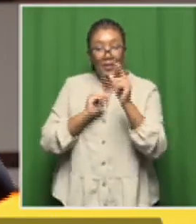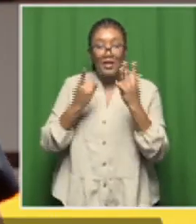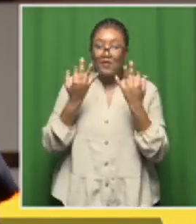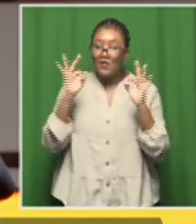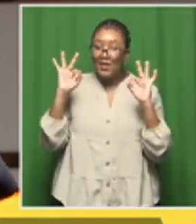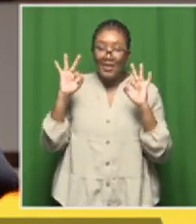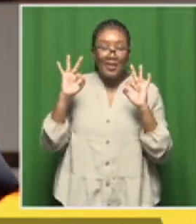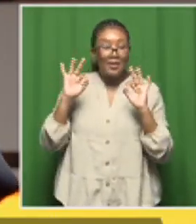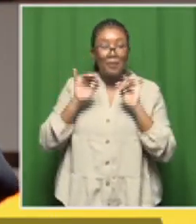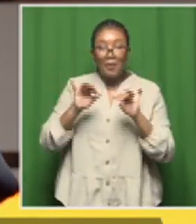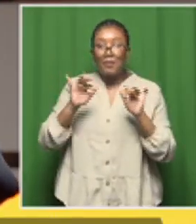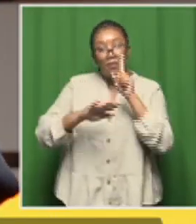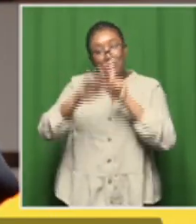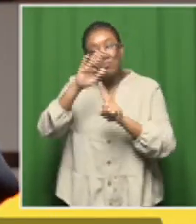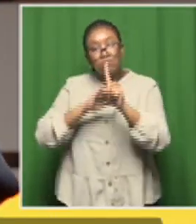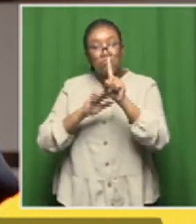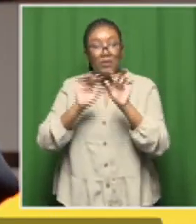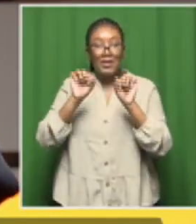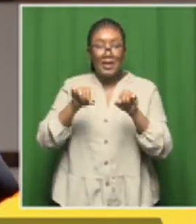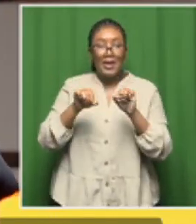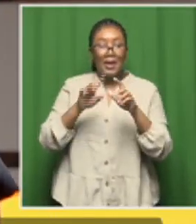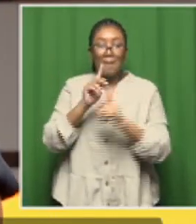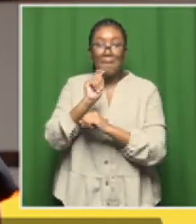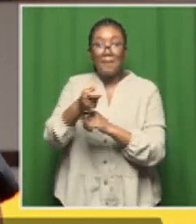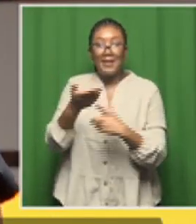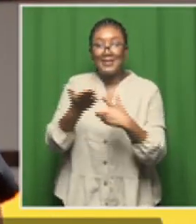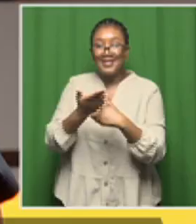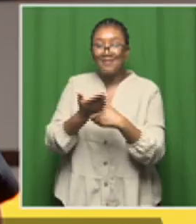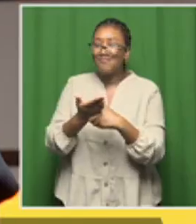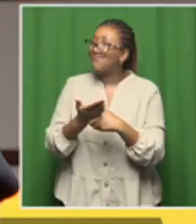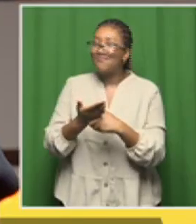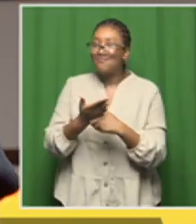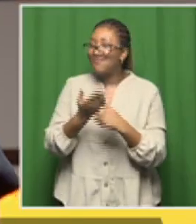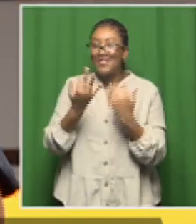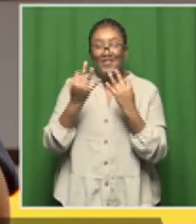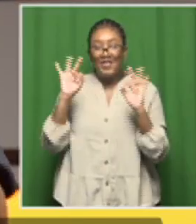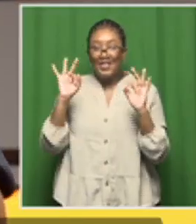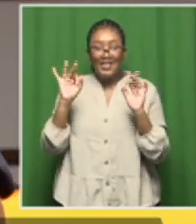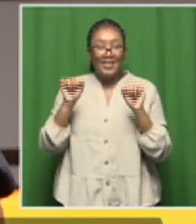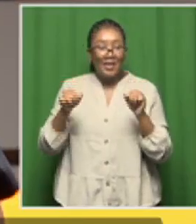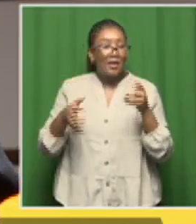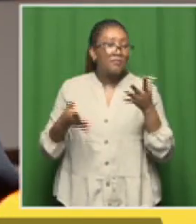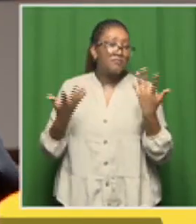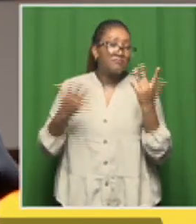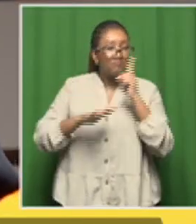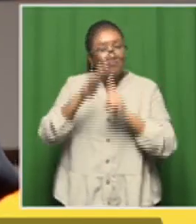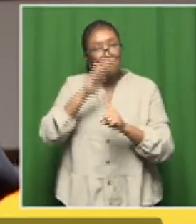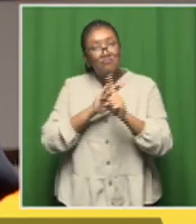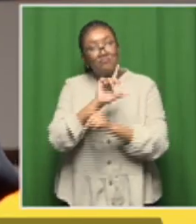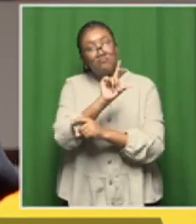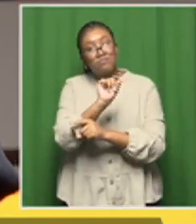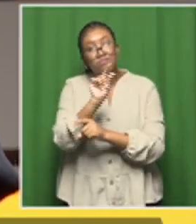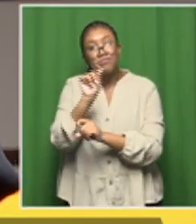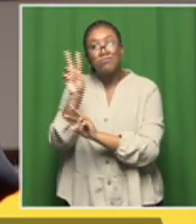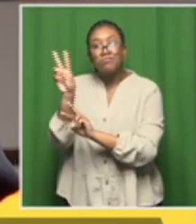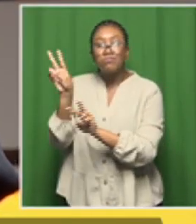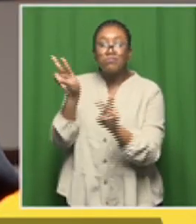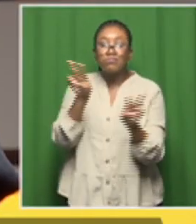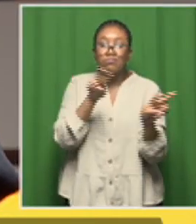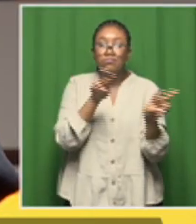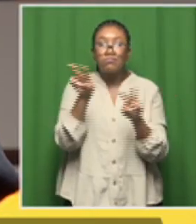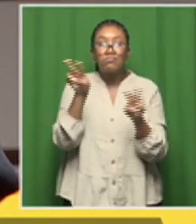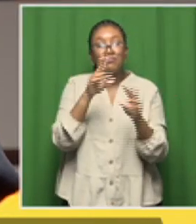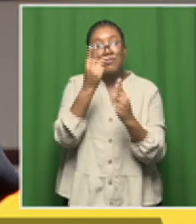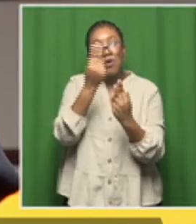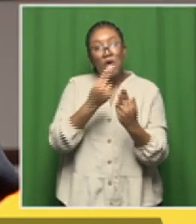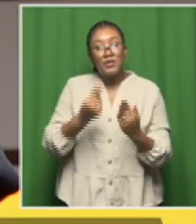free, it's open to the public, and it's quite an ambitious project and very large scale, as it will